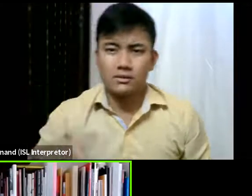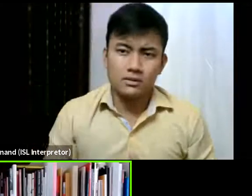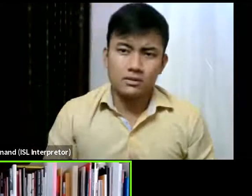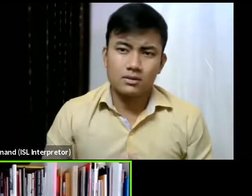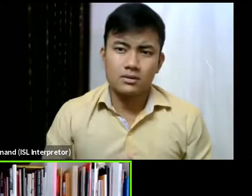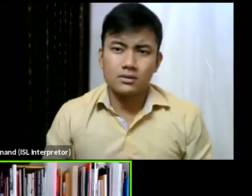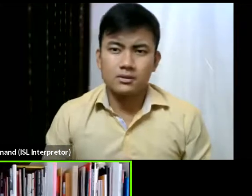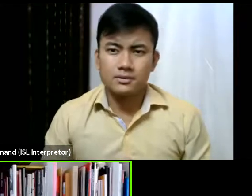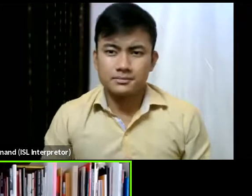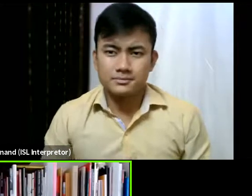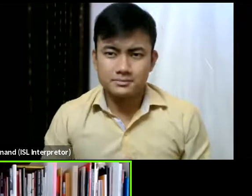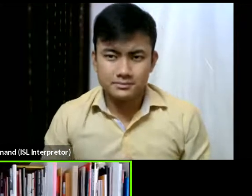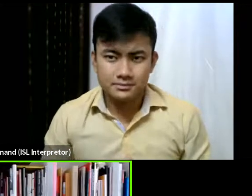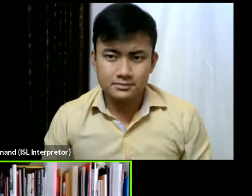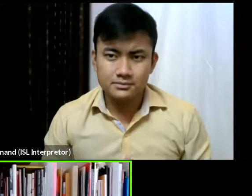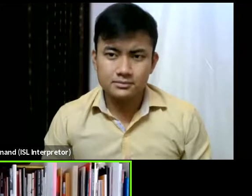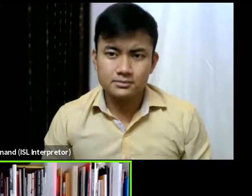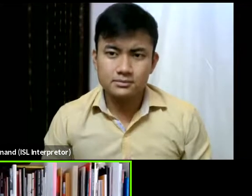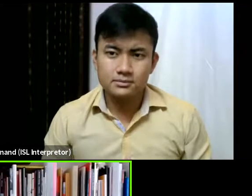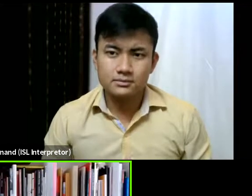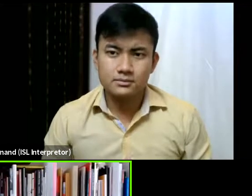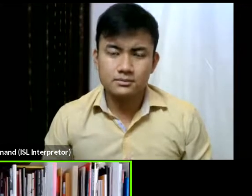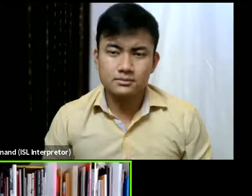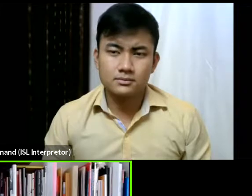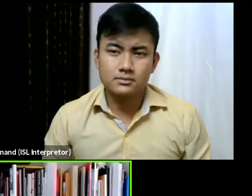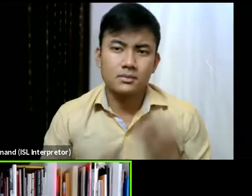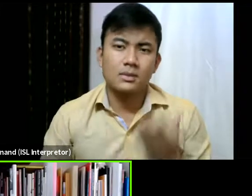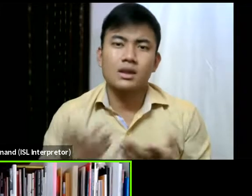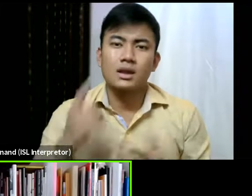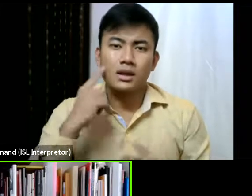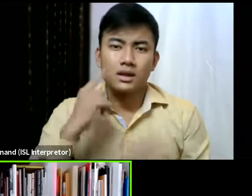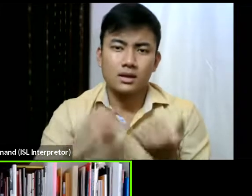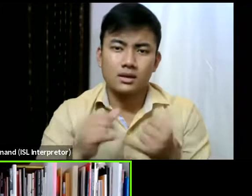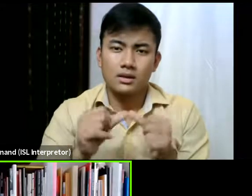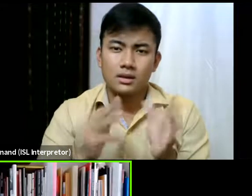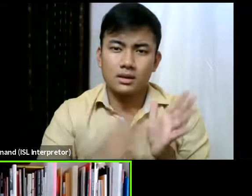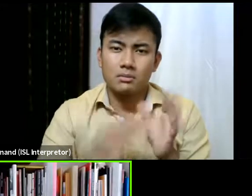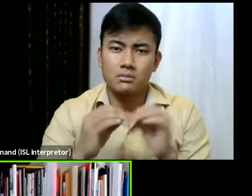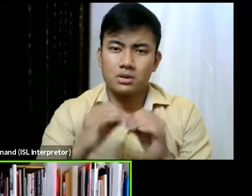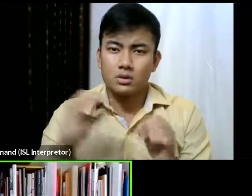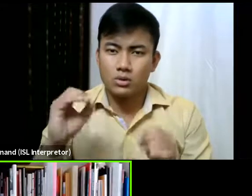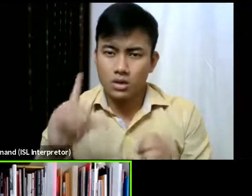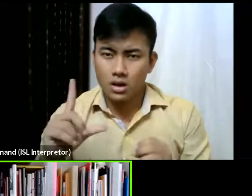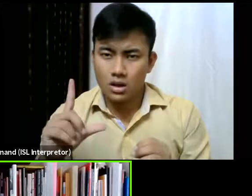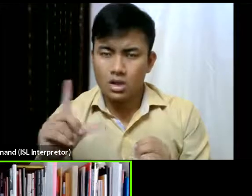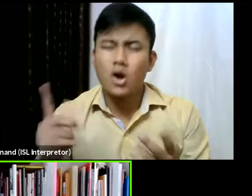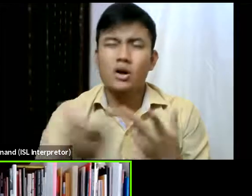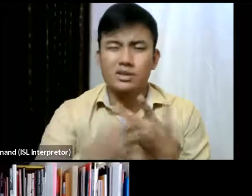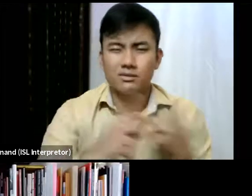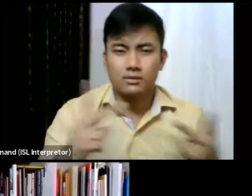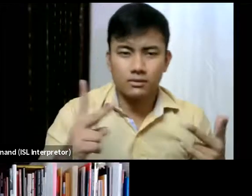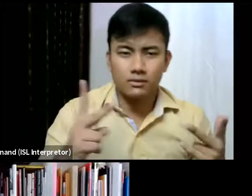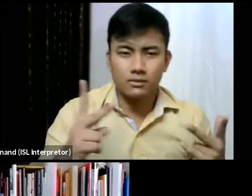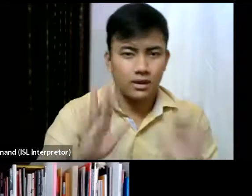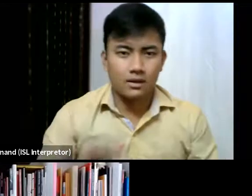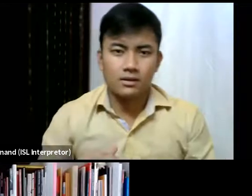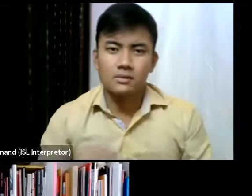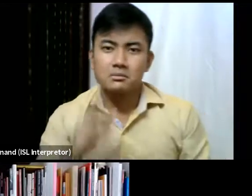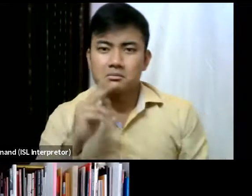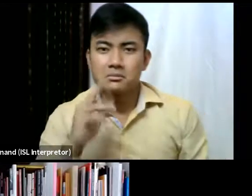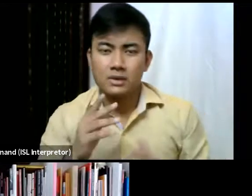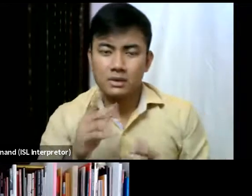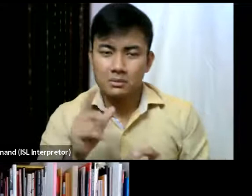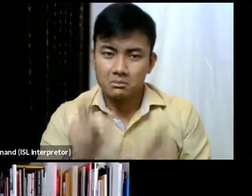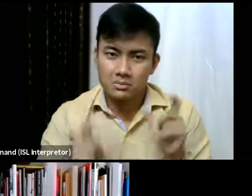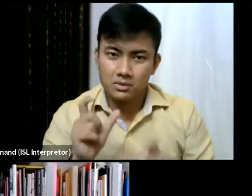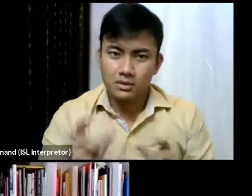and I think also Istanbul. So there is a lot happening. So. Yeah, we're all being starved for art.